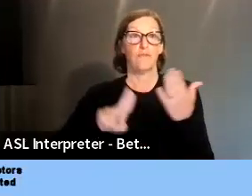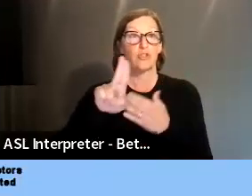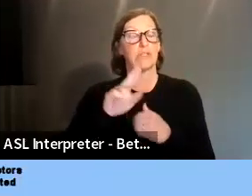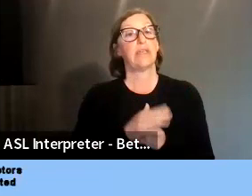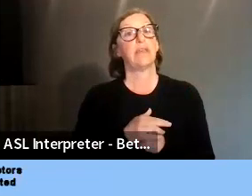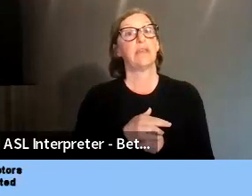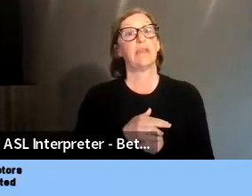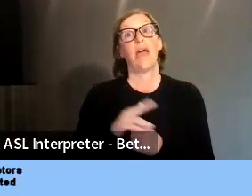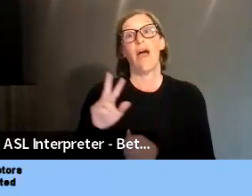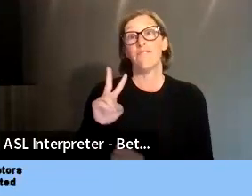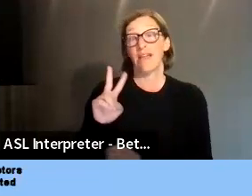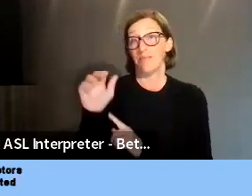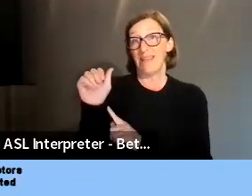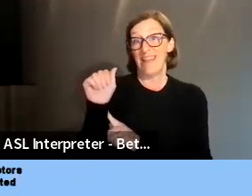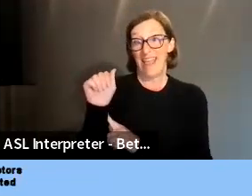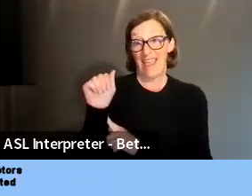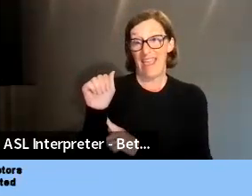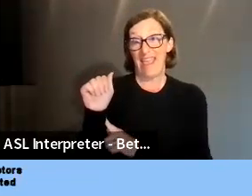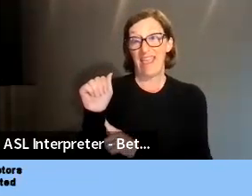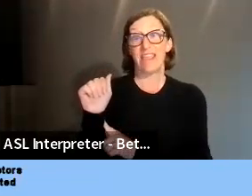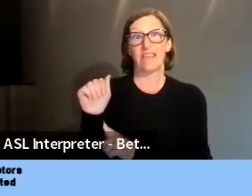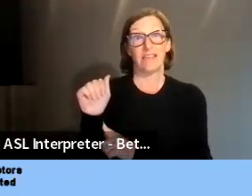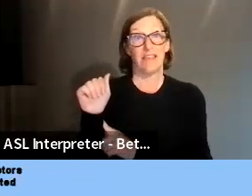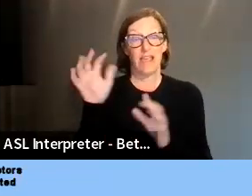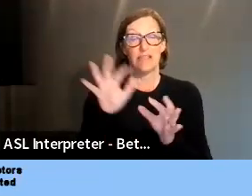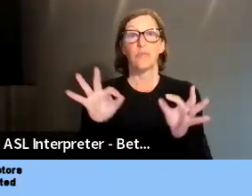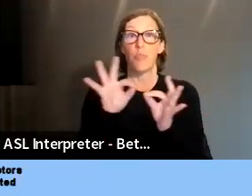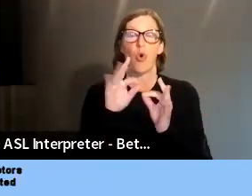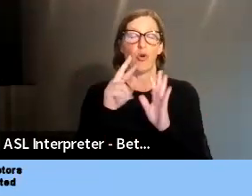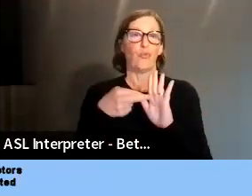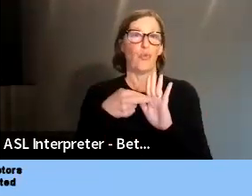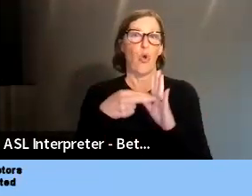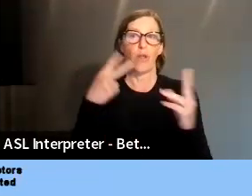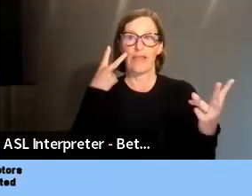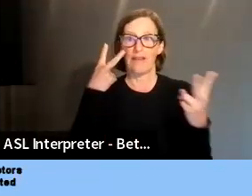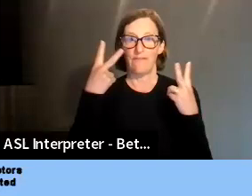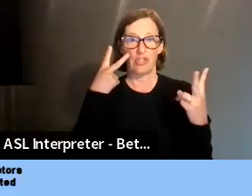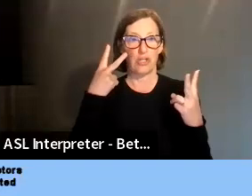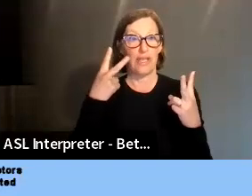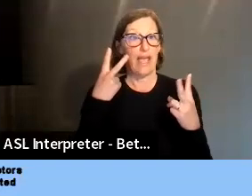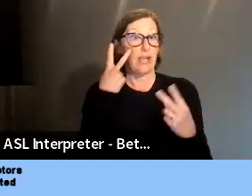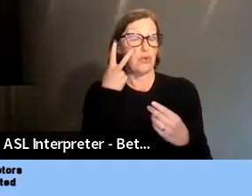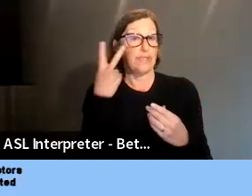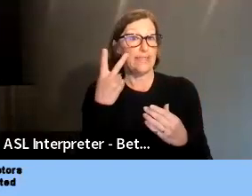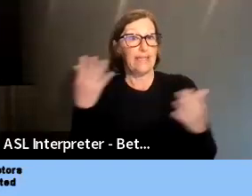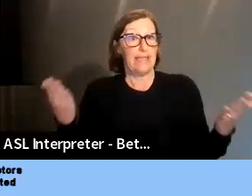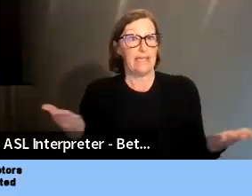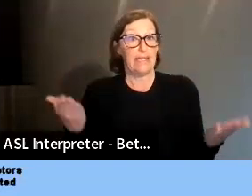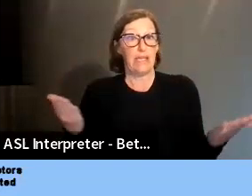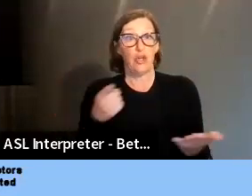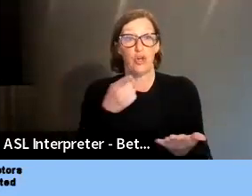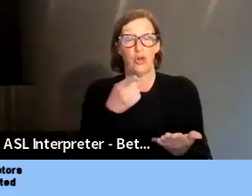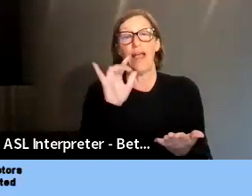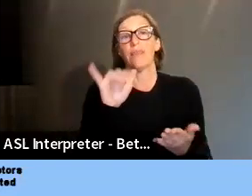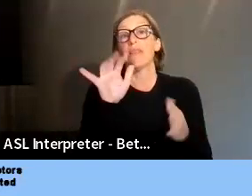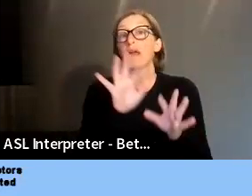Vitamin A is a key role in vision, and the cis form, as you see here, is crucial